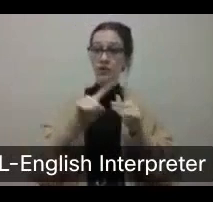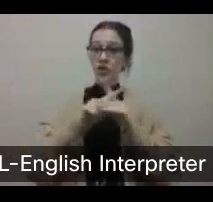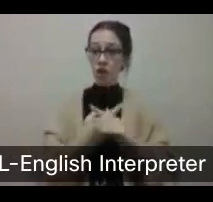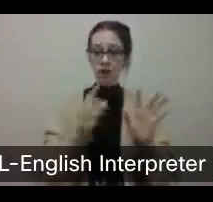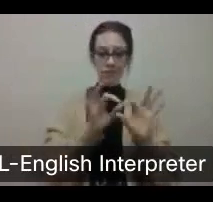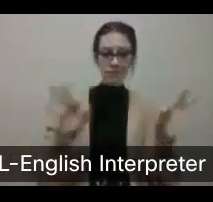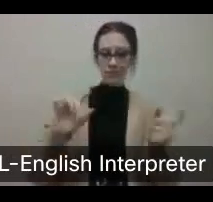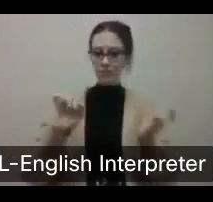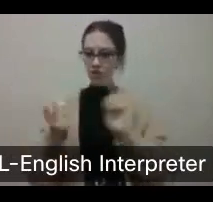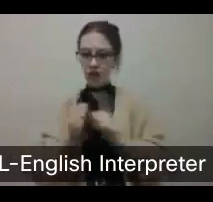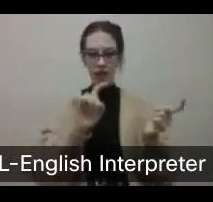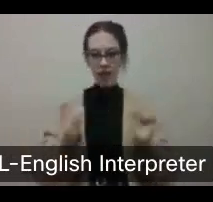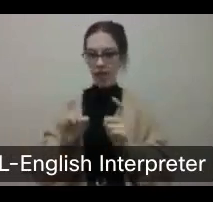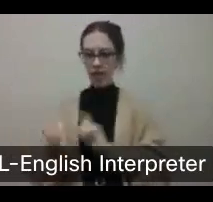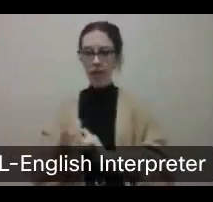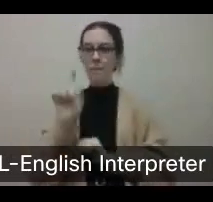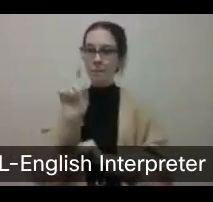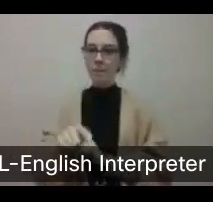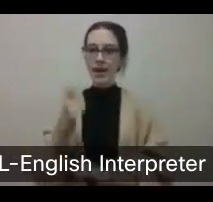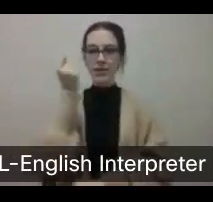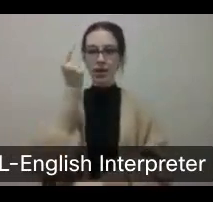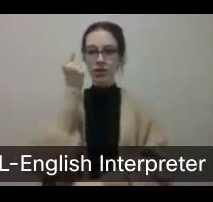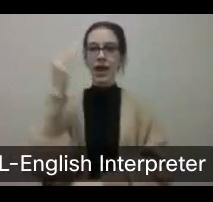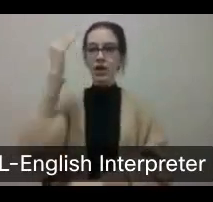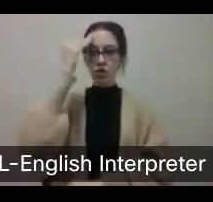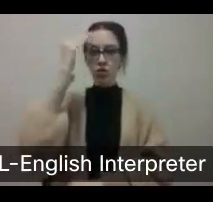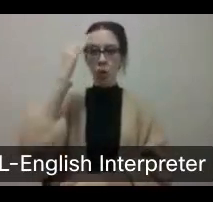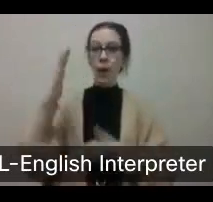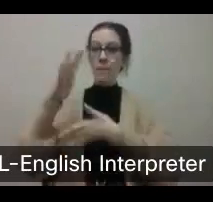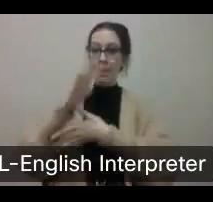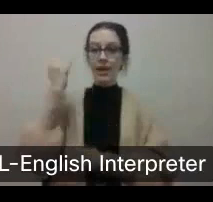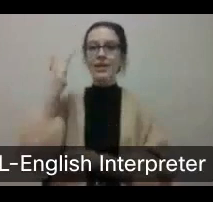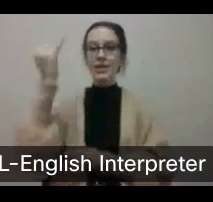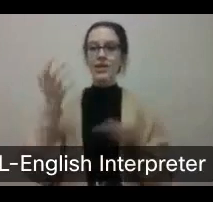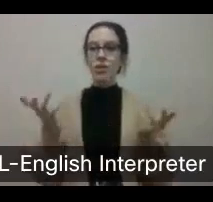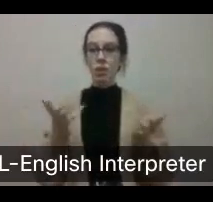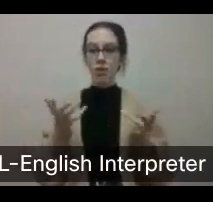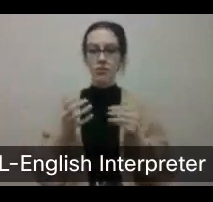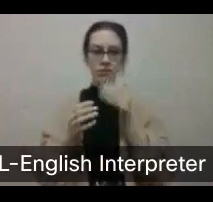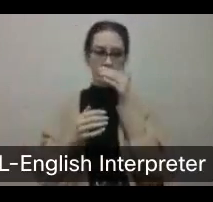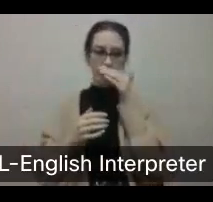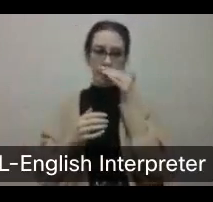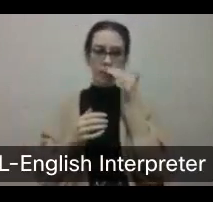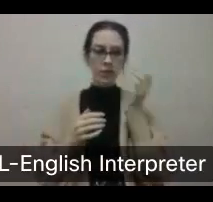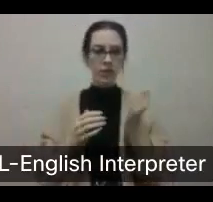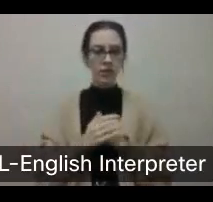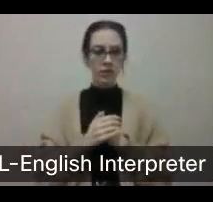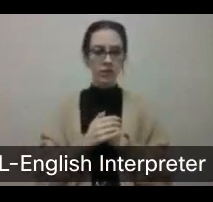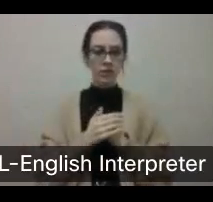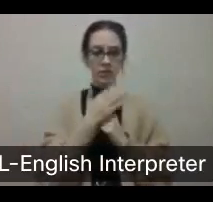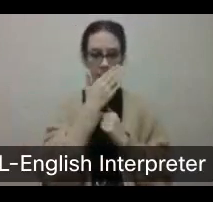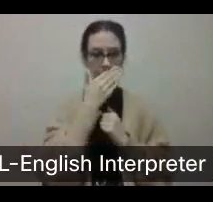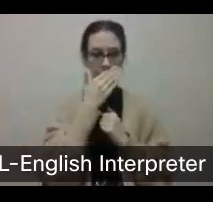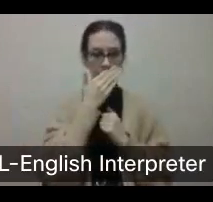topic and main idea of the text that you will be paraphrasing. From there, I would suggest to take